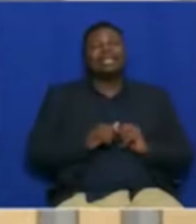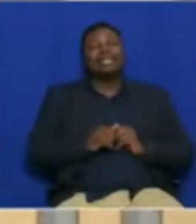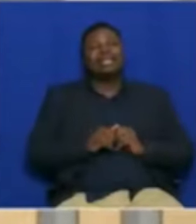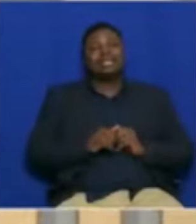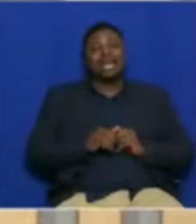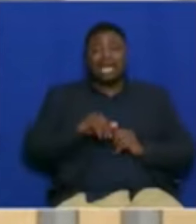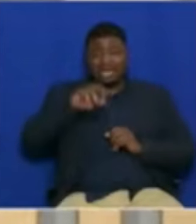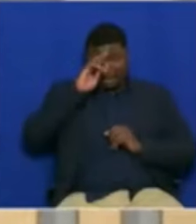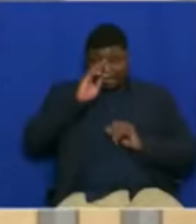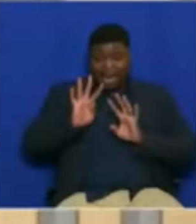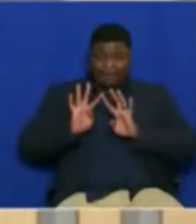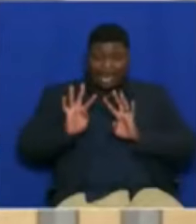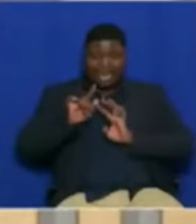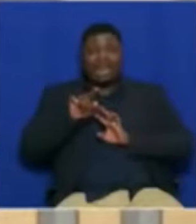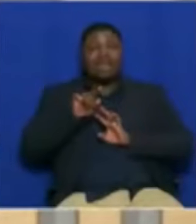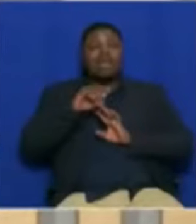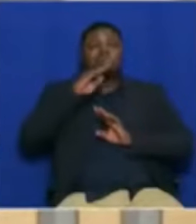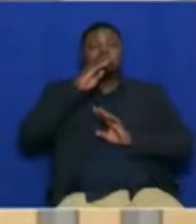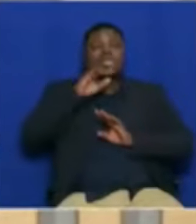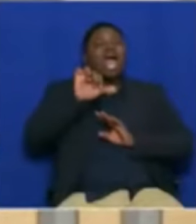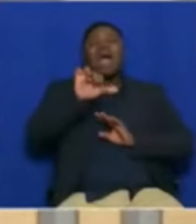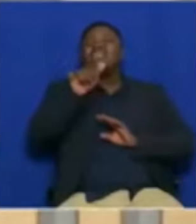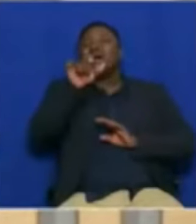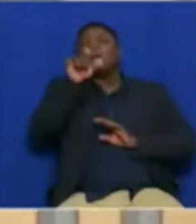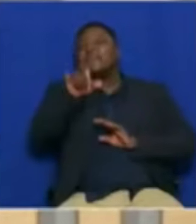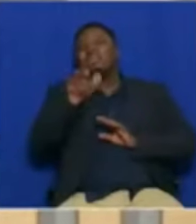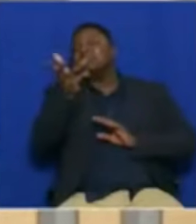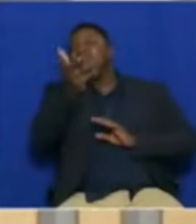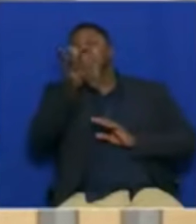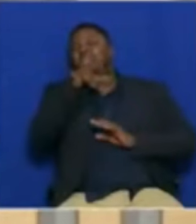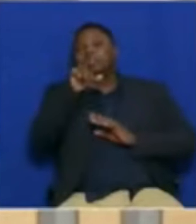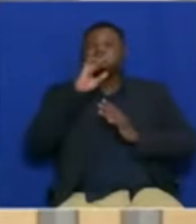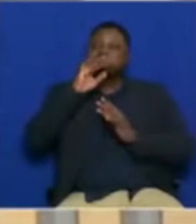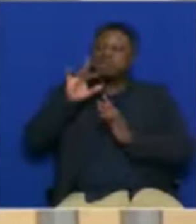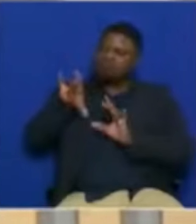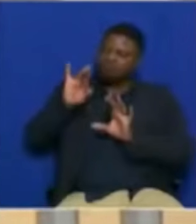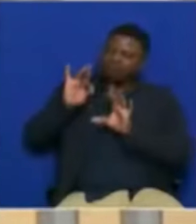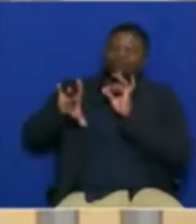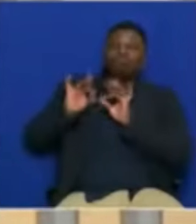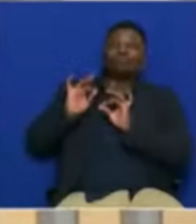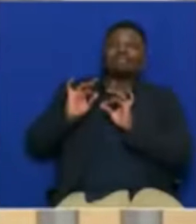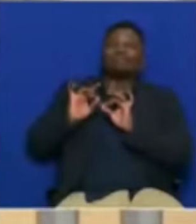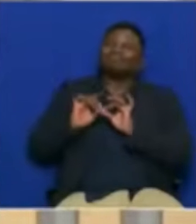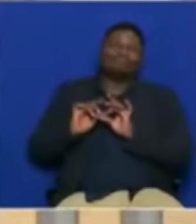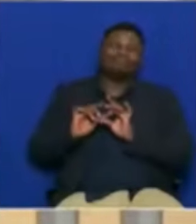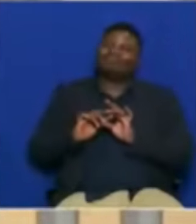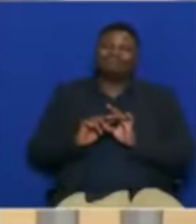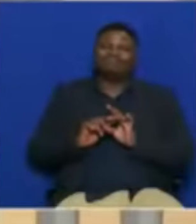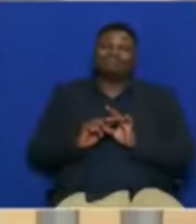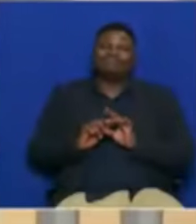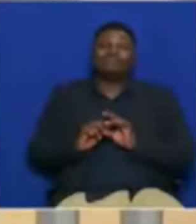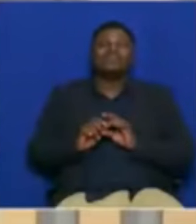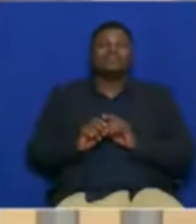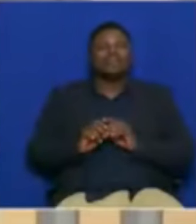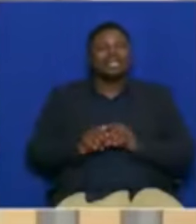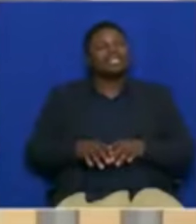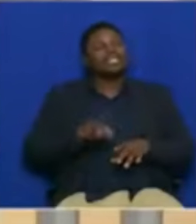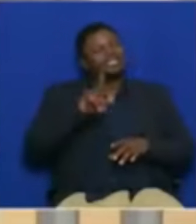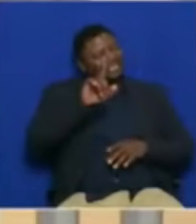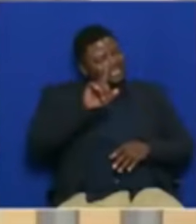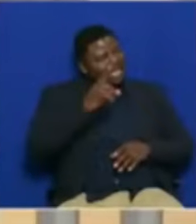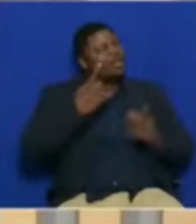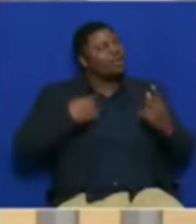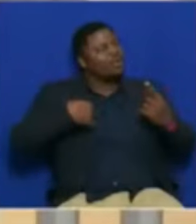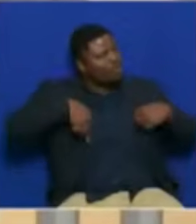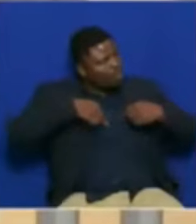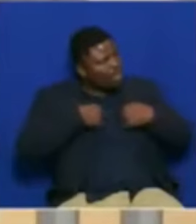else at that office. Like, who can we say? No, we know who chose it. He chose the panel. The problem